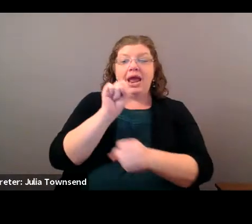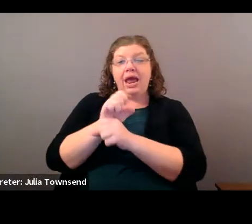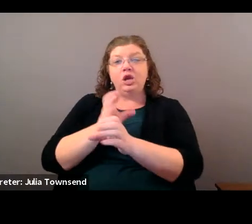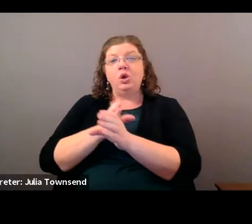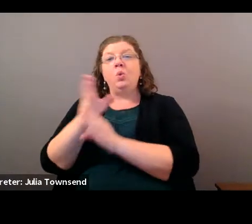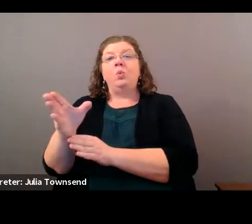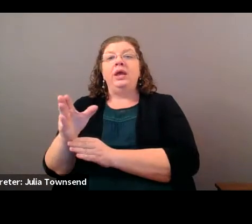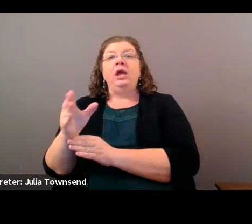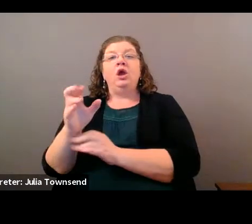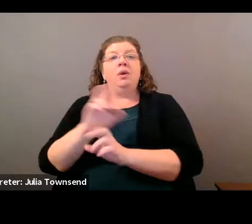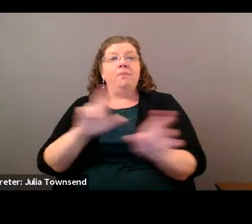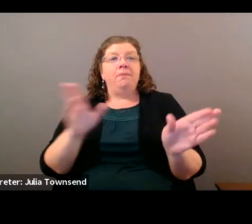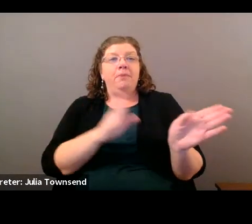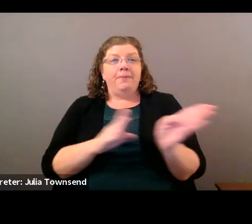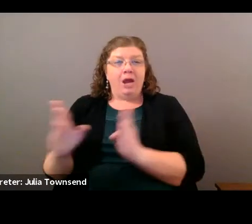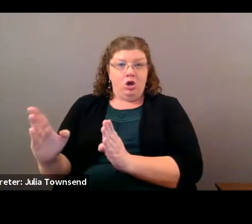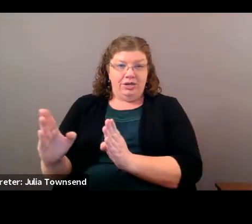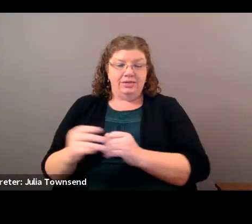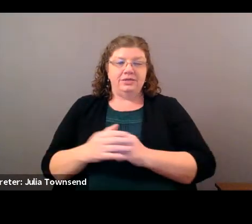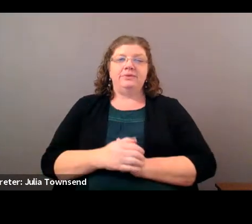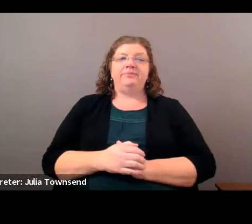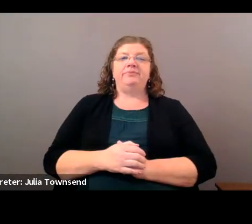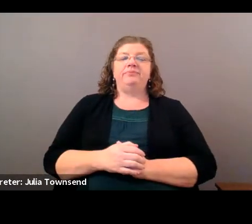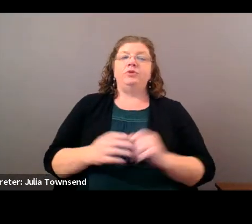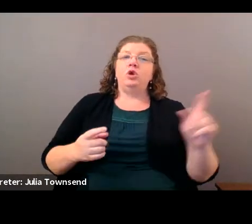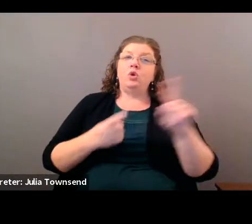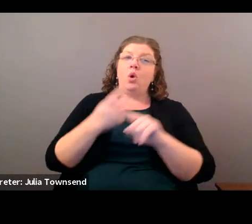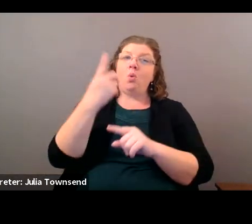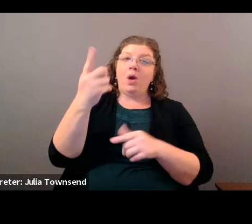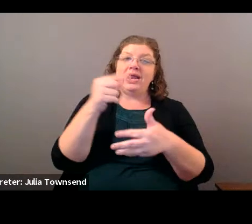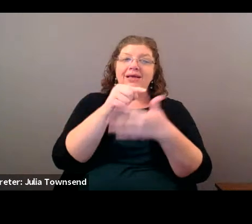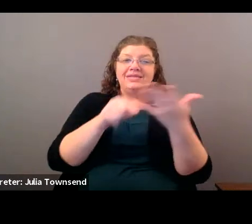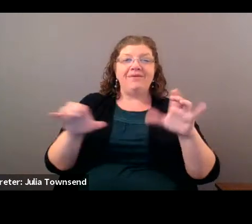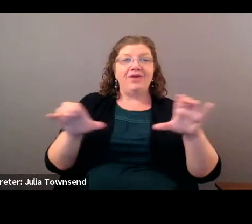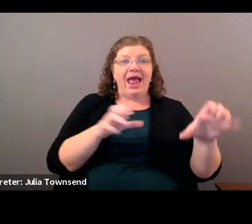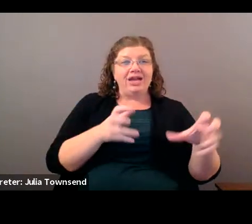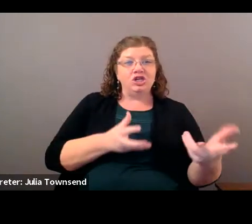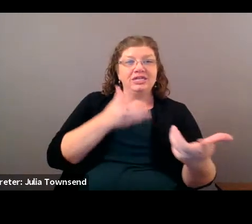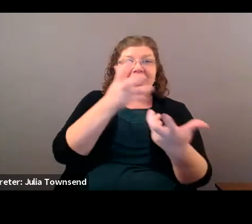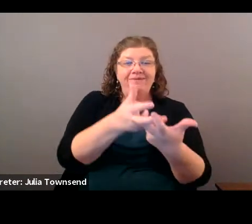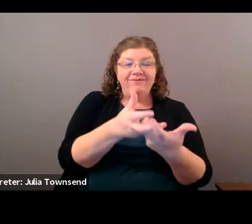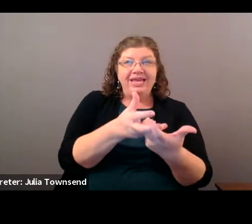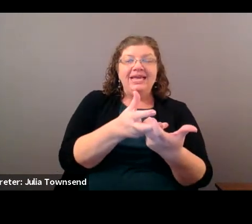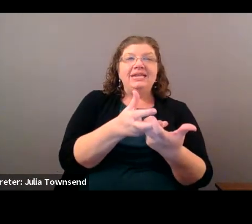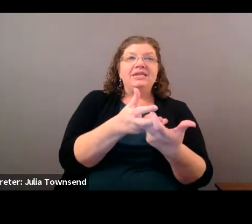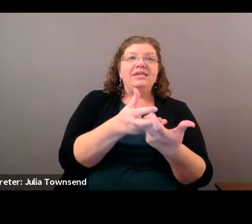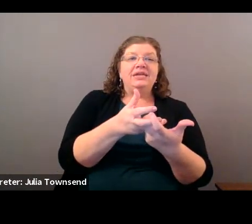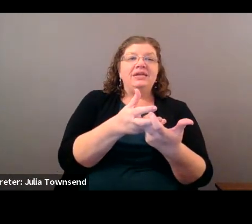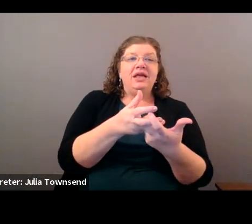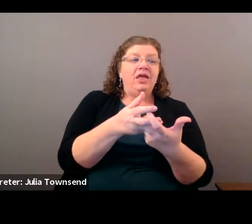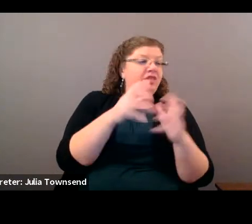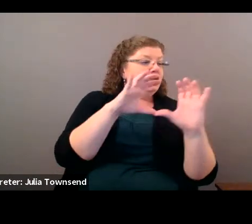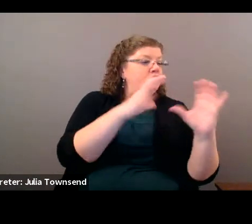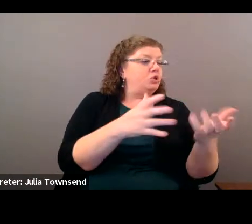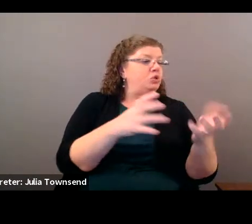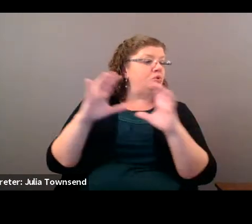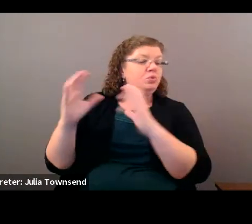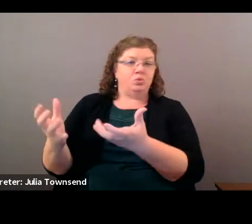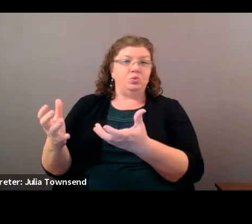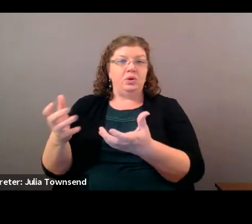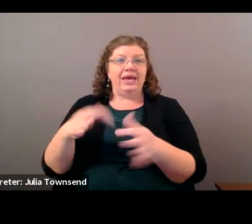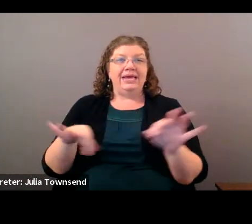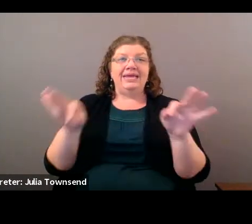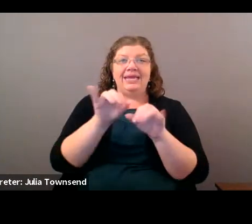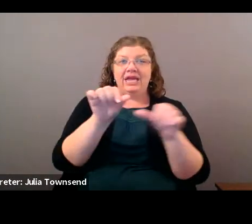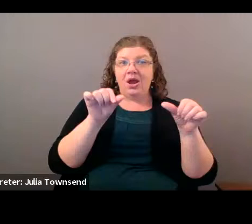preparedness. Goal 1 has several actions that fit into these 2 buckets or these 2 key areas,